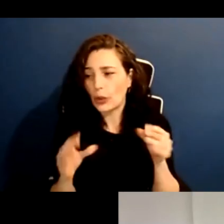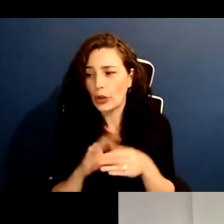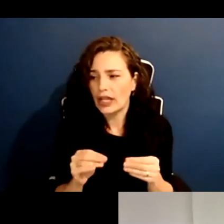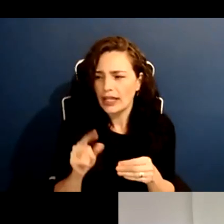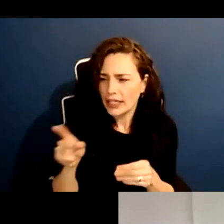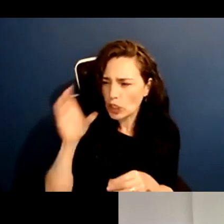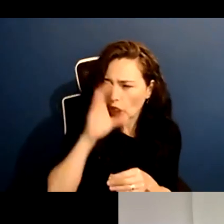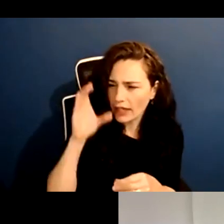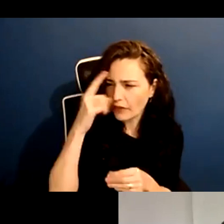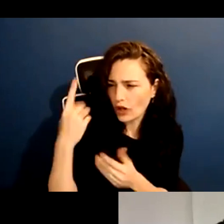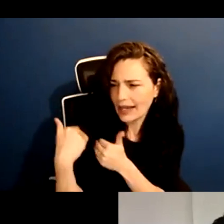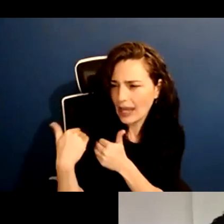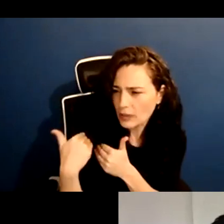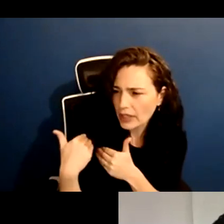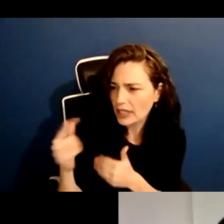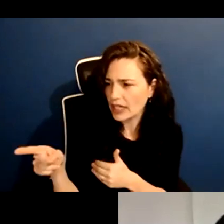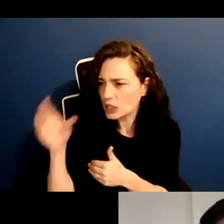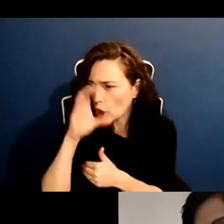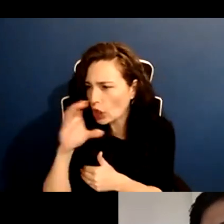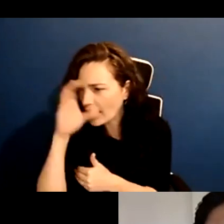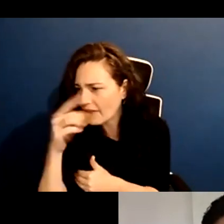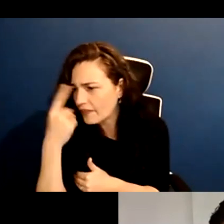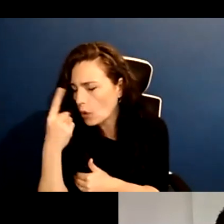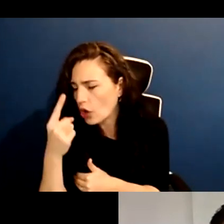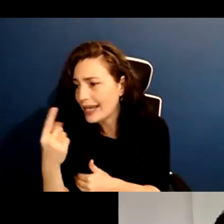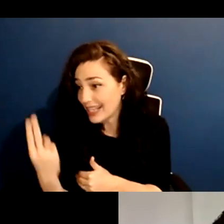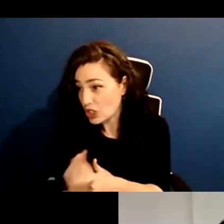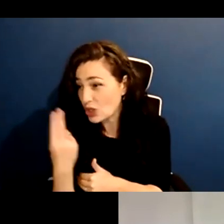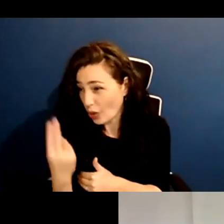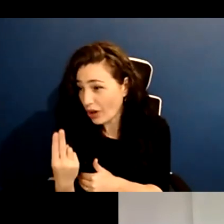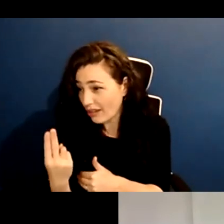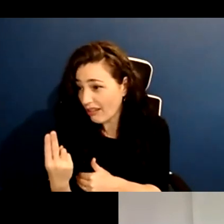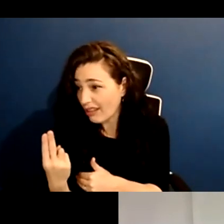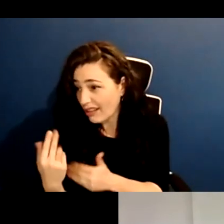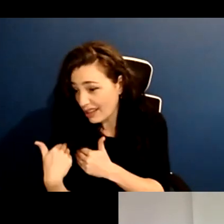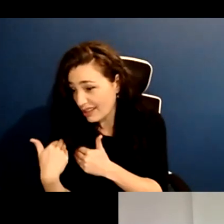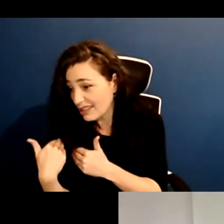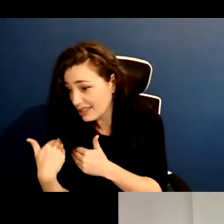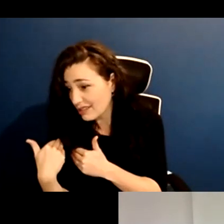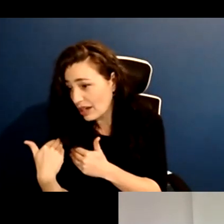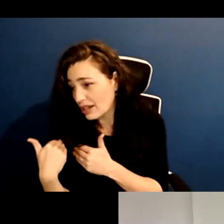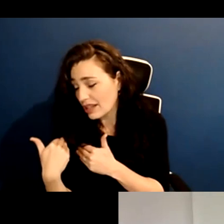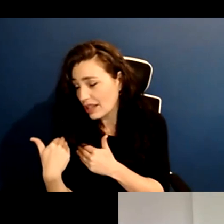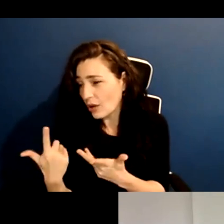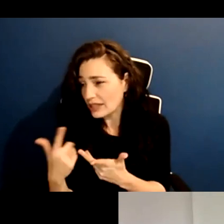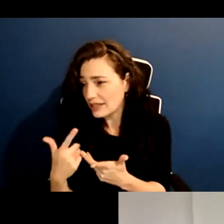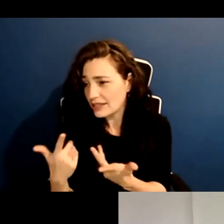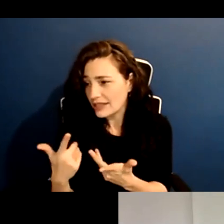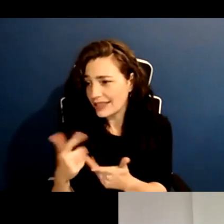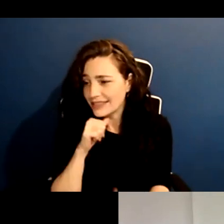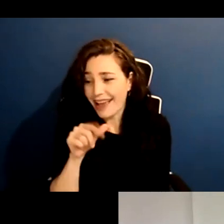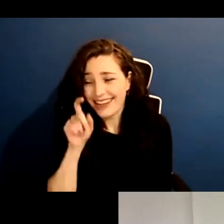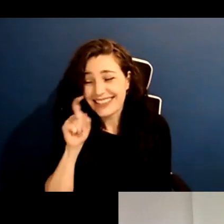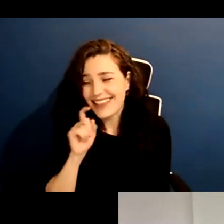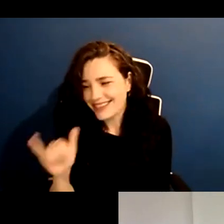and historic, you know, looking for historical accountability, which is not a you know, it's not like a sexy subject